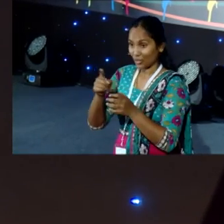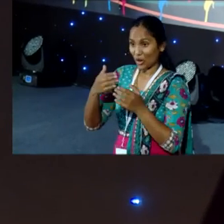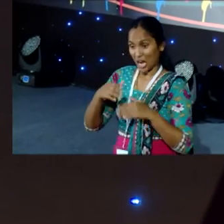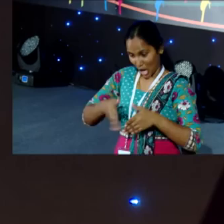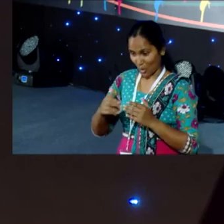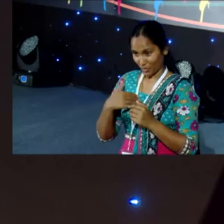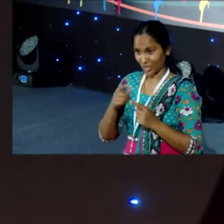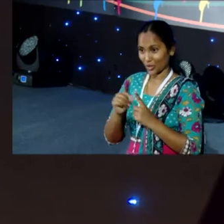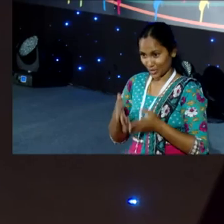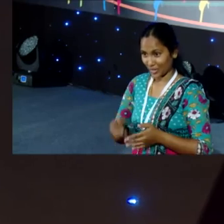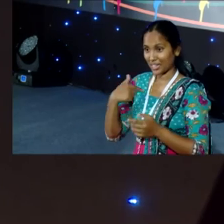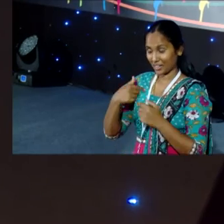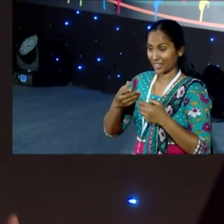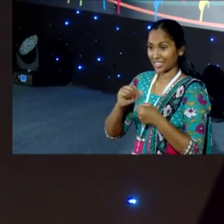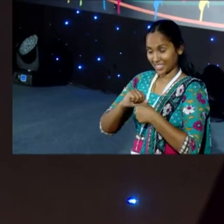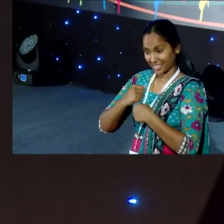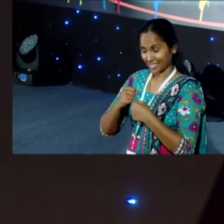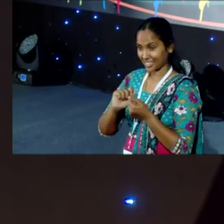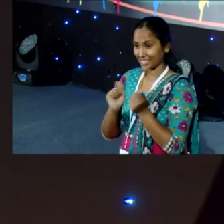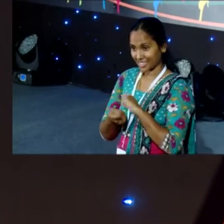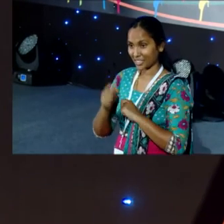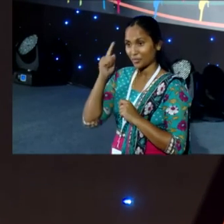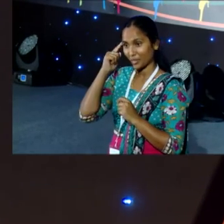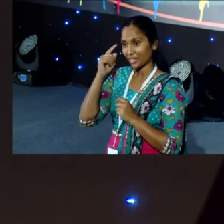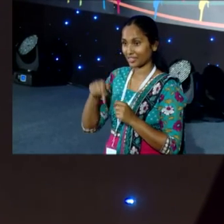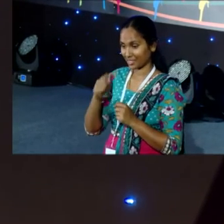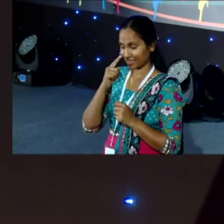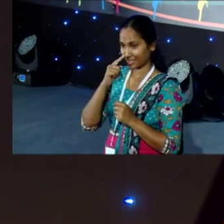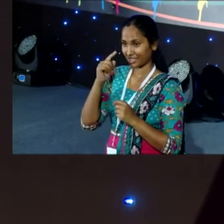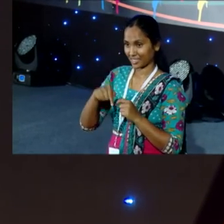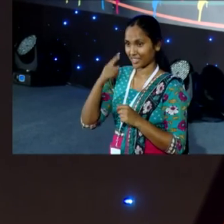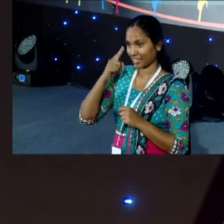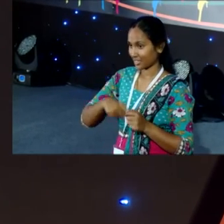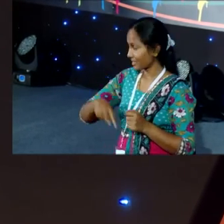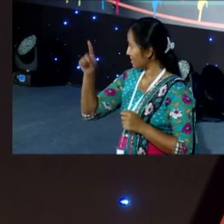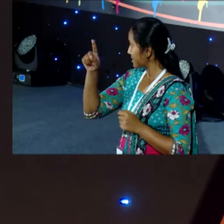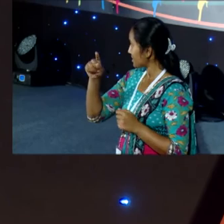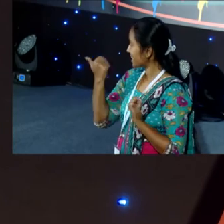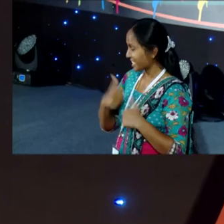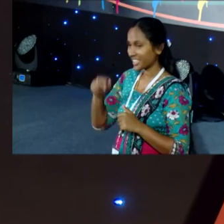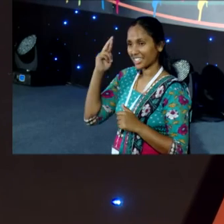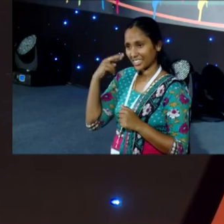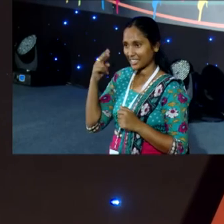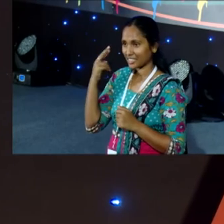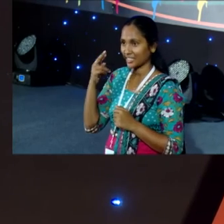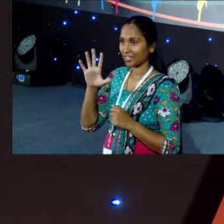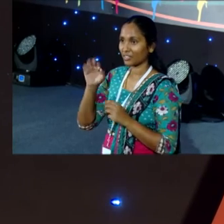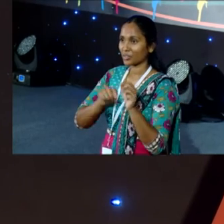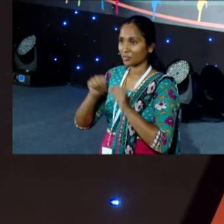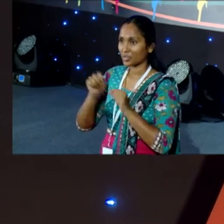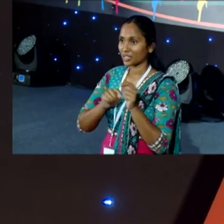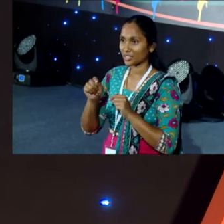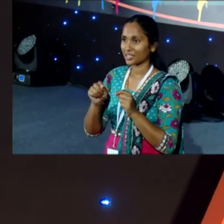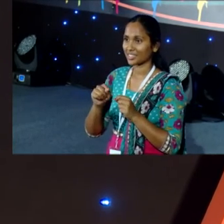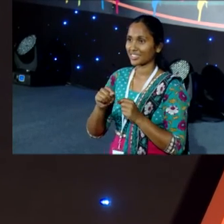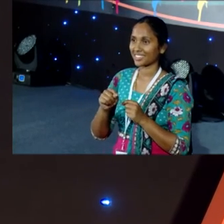and if you let me change the mindset of especially the women in this country, to whatever reason it is, 50% of your hamper